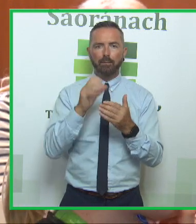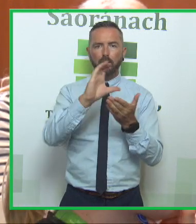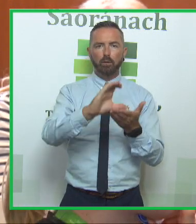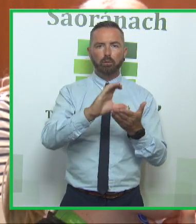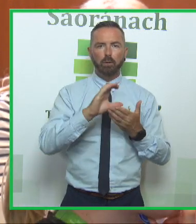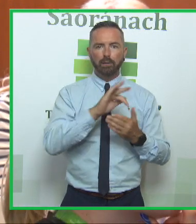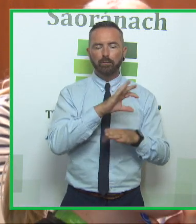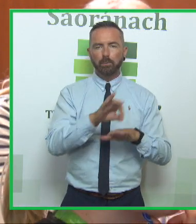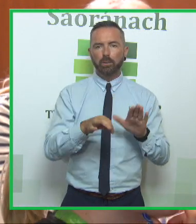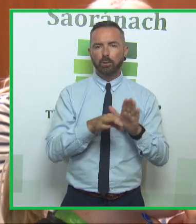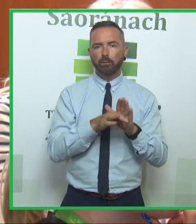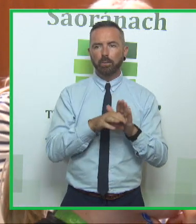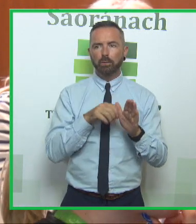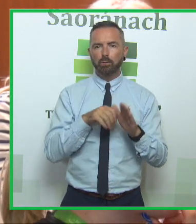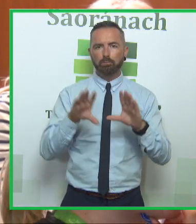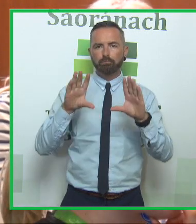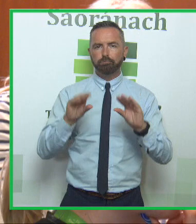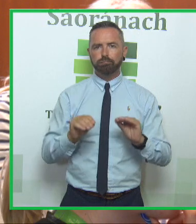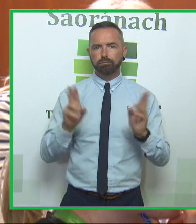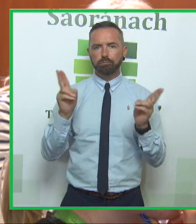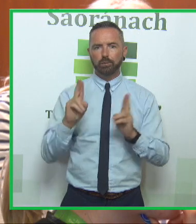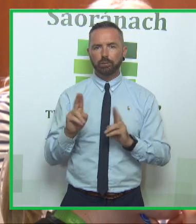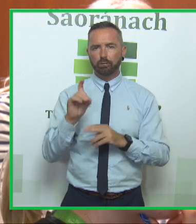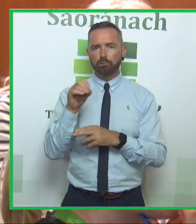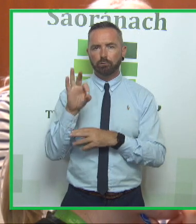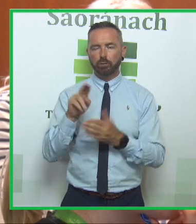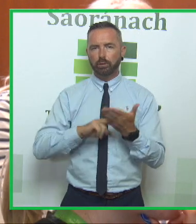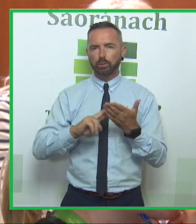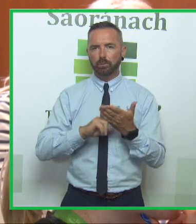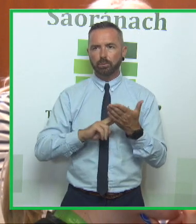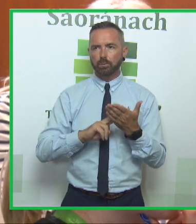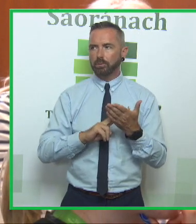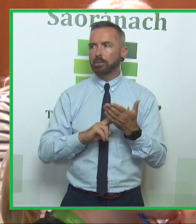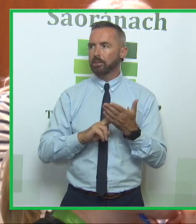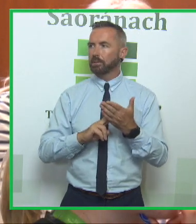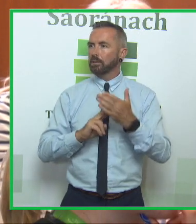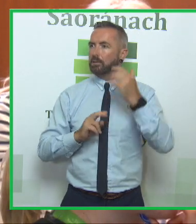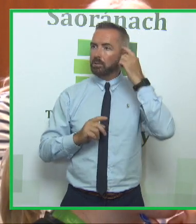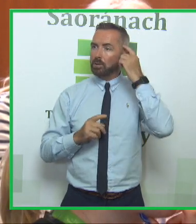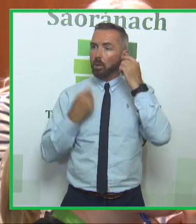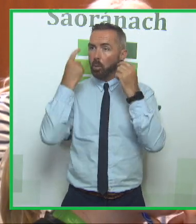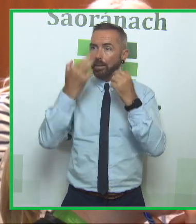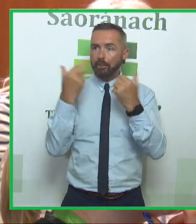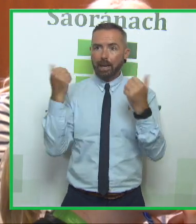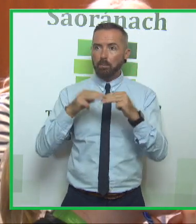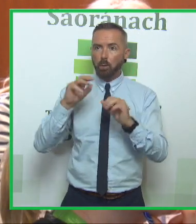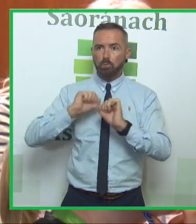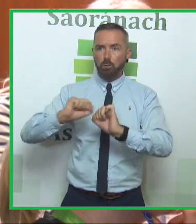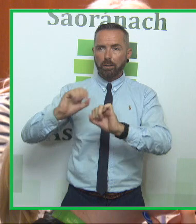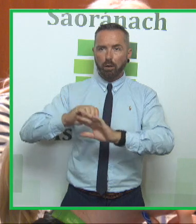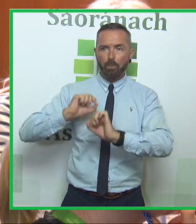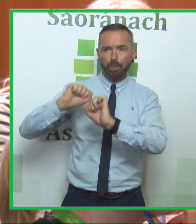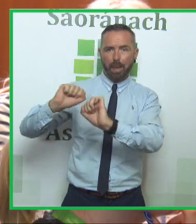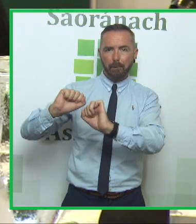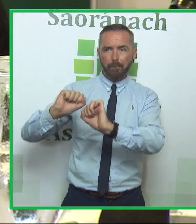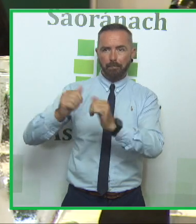from government. So is there any link or any pressure that could be put on in that regard? Thank you. Thank you very much. We'll